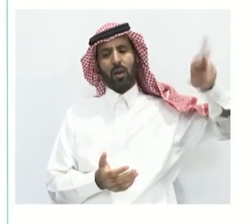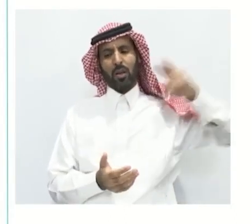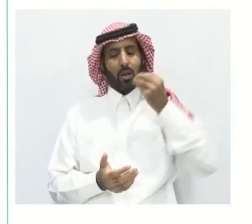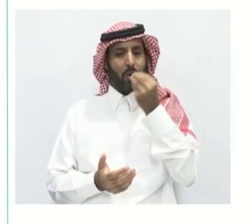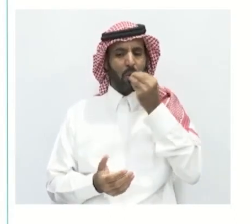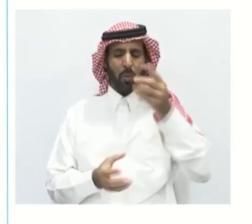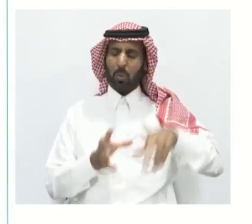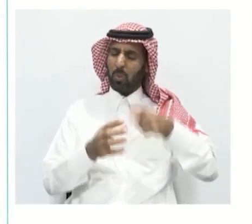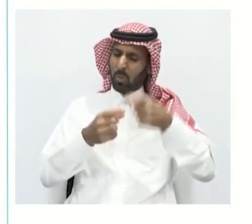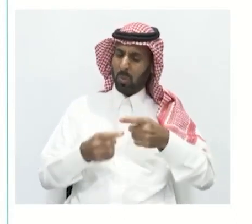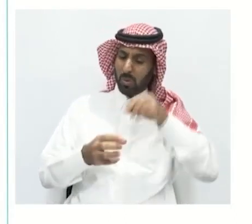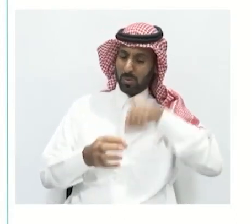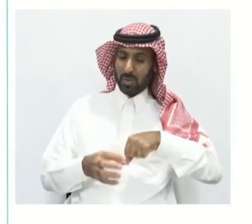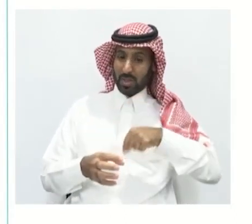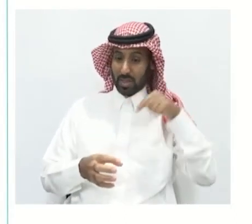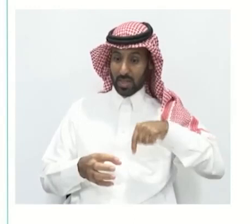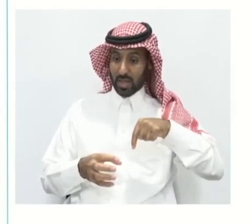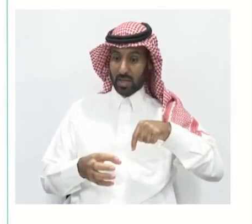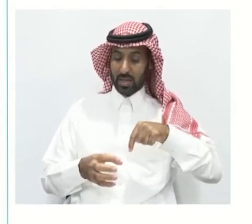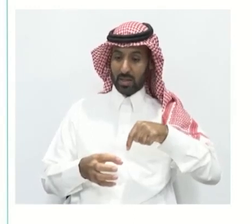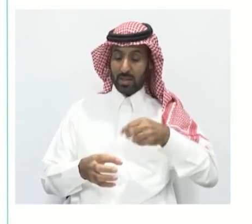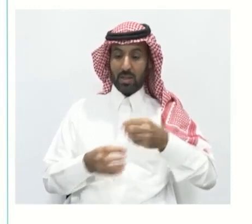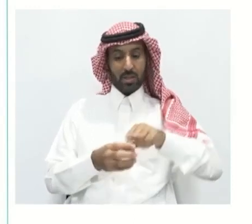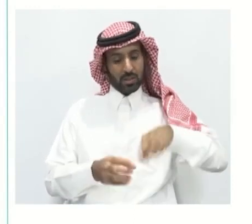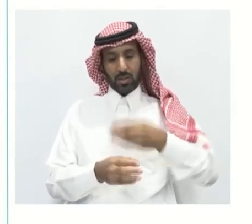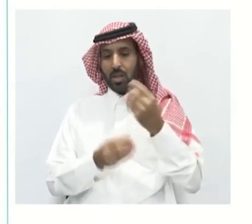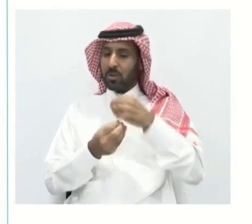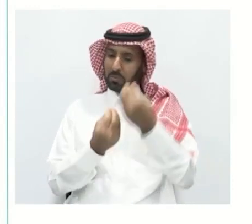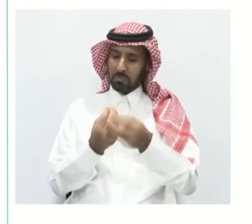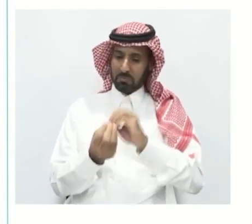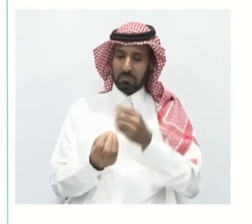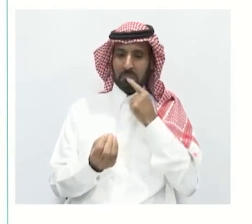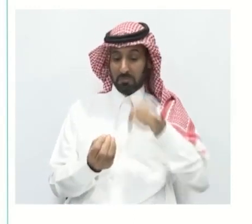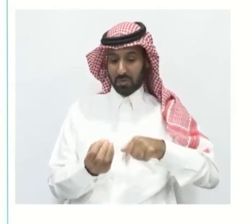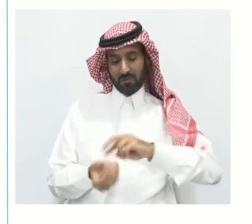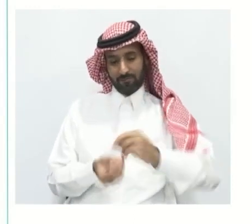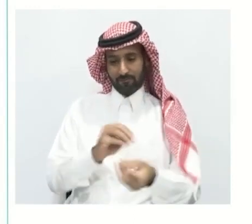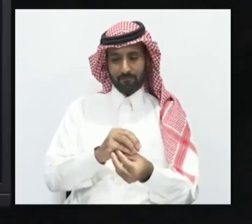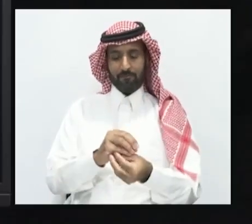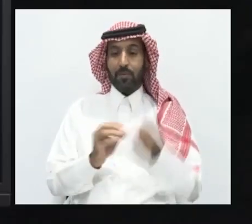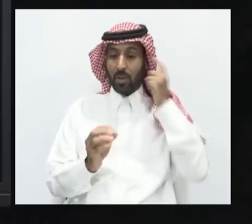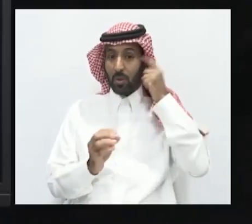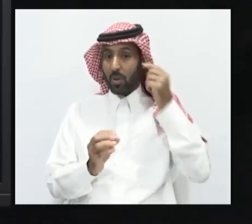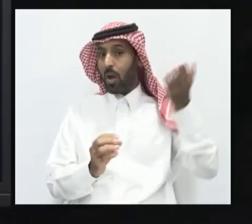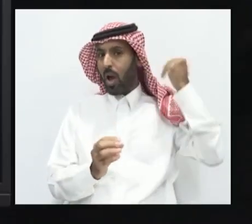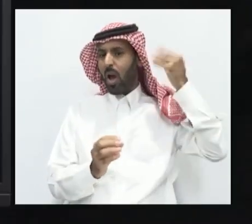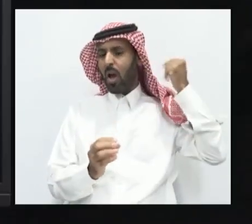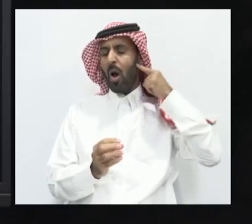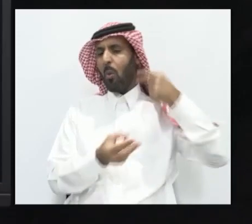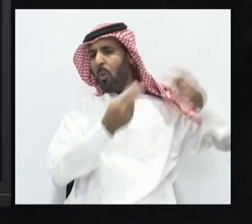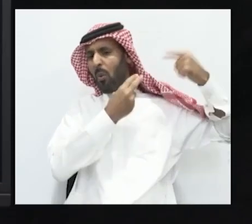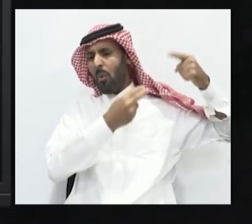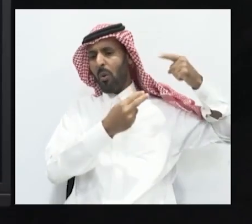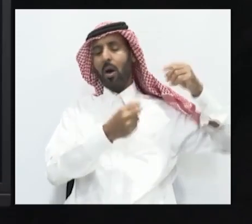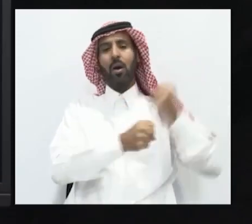lot of junk food. Now he eats fruit instead. Same as the question before. We know something about someone's history.